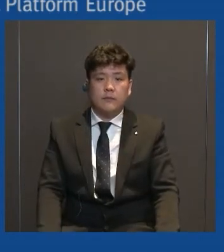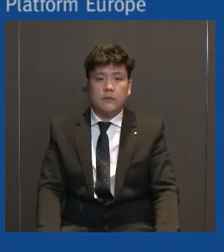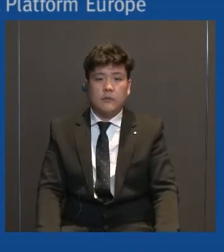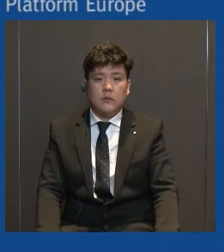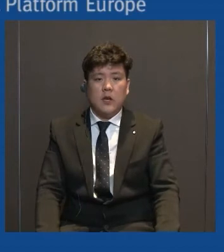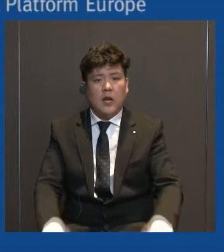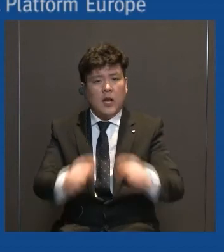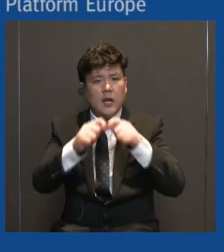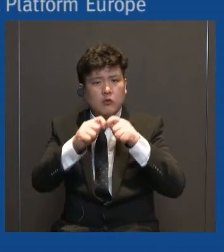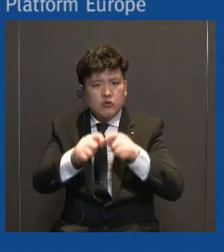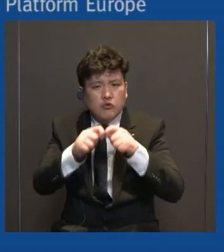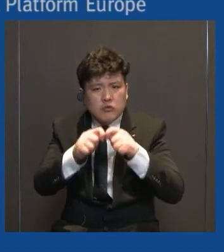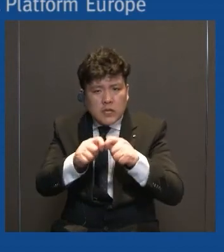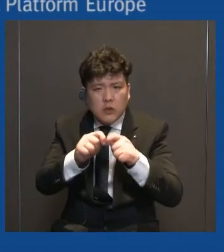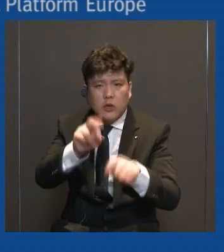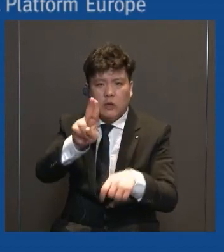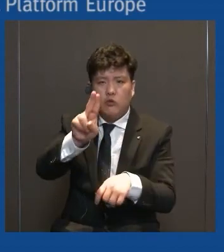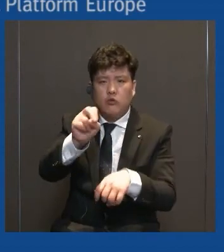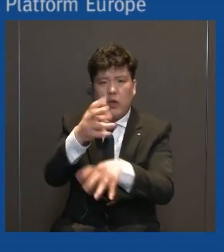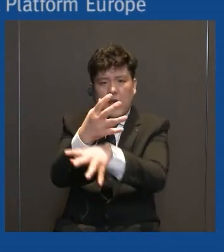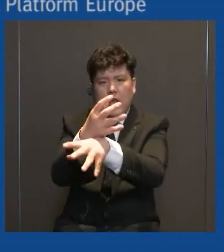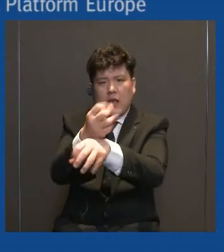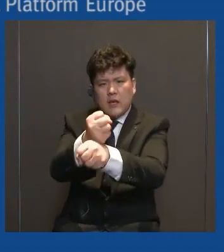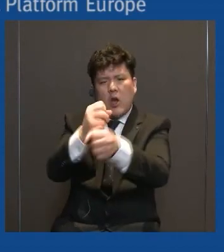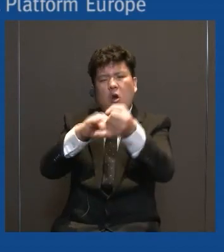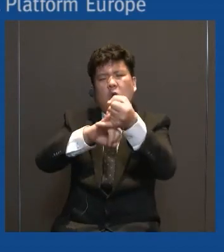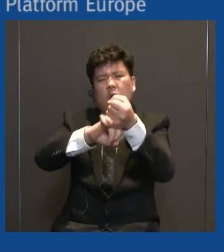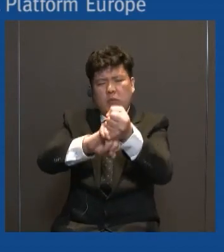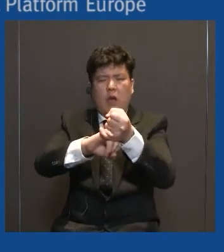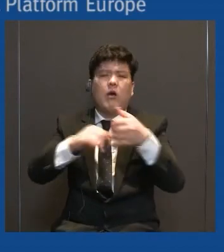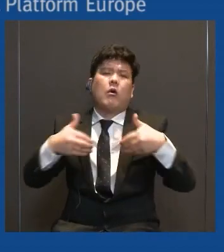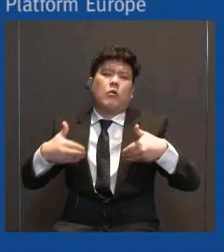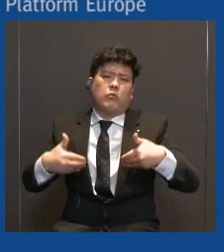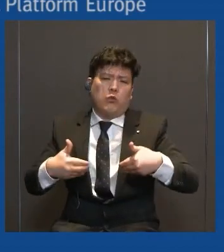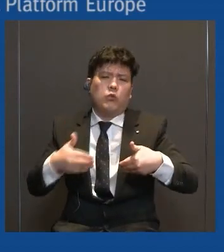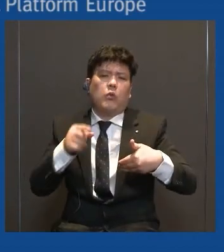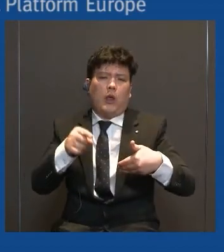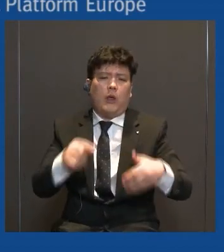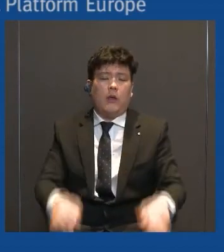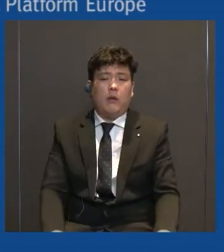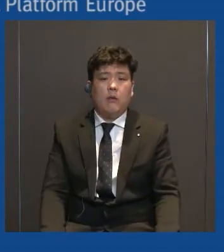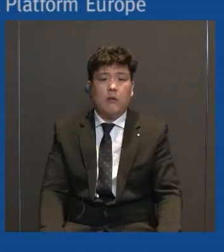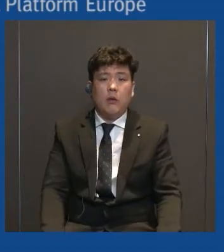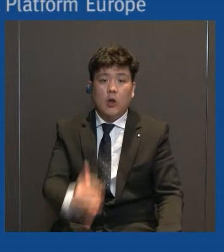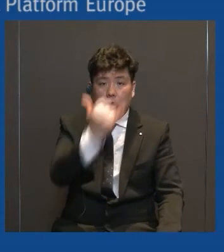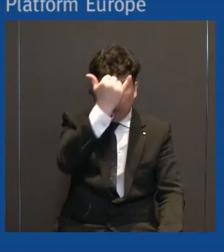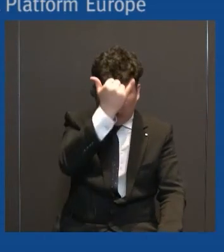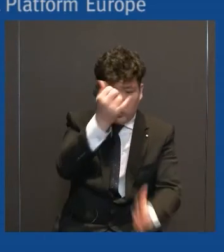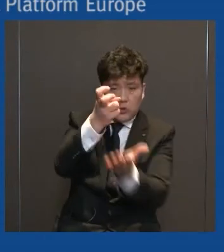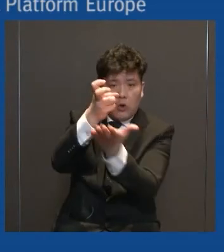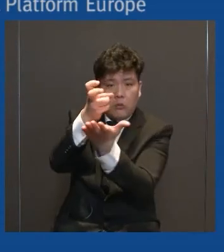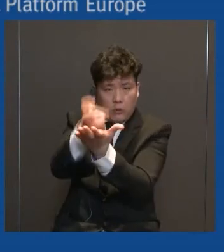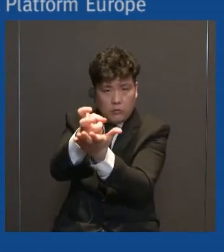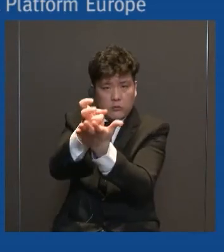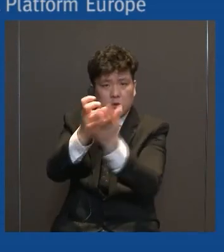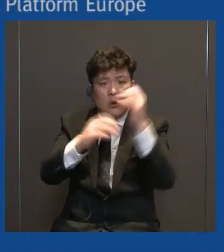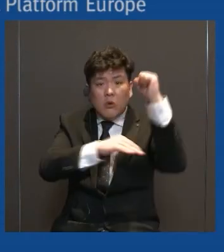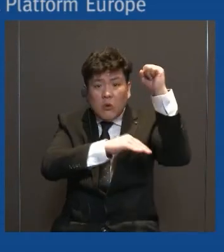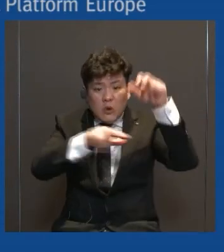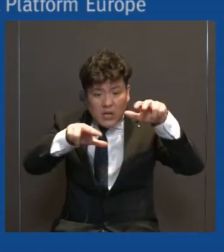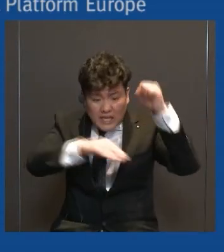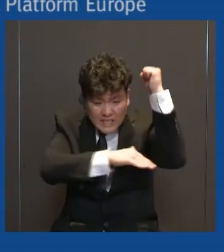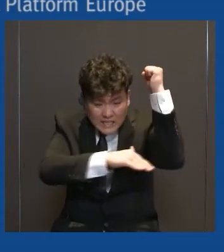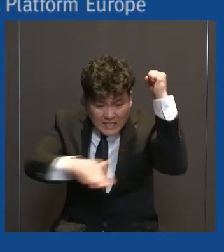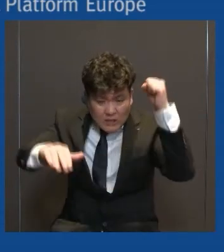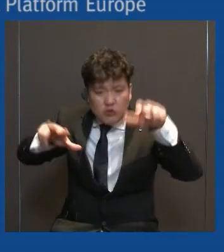our rhetoric, and our practices, so that we will be able to challenge the practices that keep us from living fairly and freely as